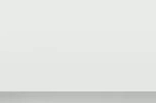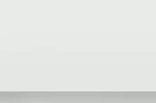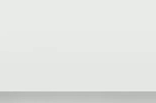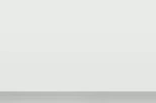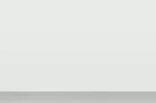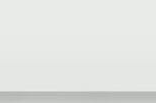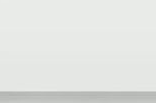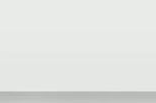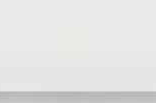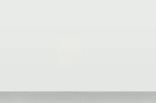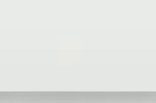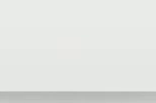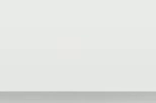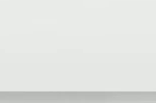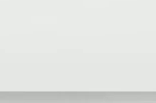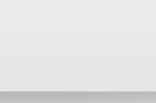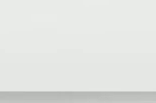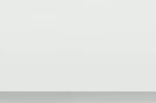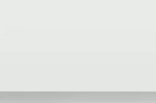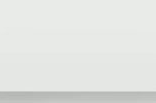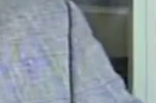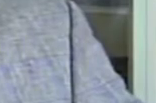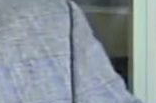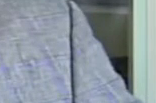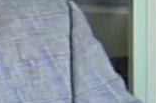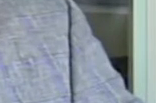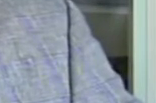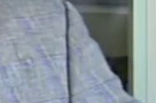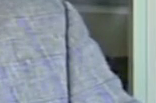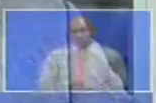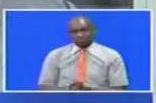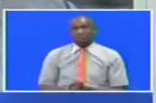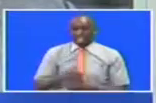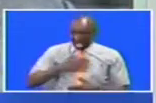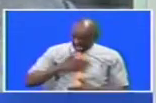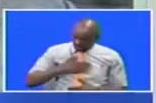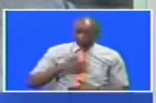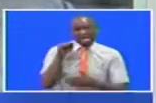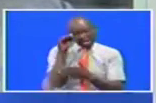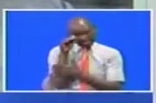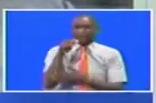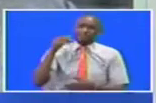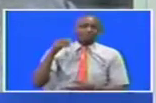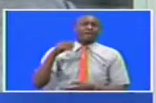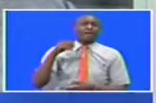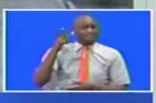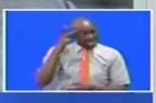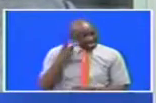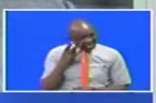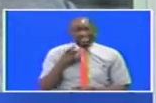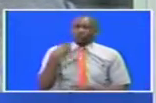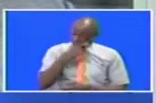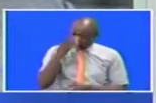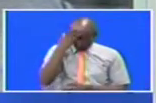million, and Northeastern with almost 167,000. Our plea is to Kenyans who are eligible